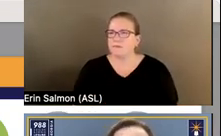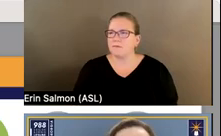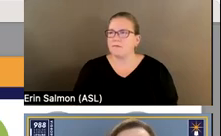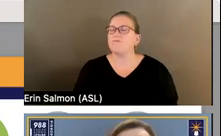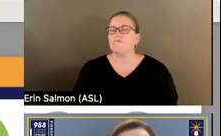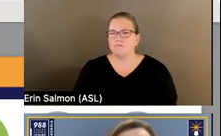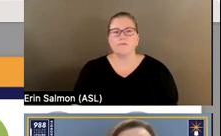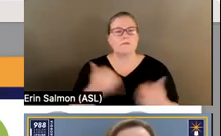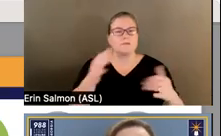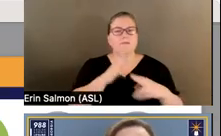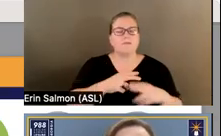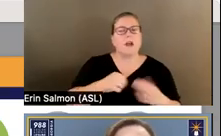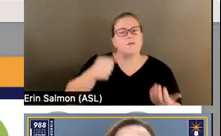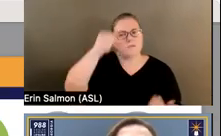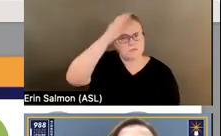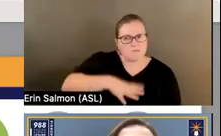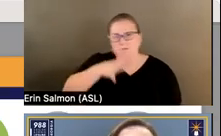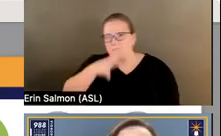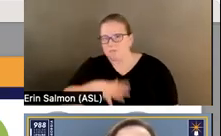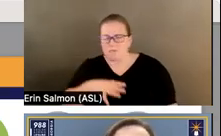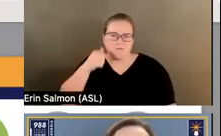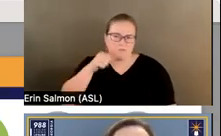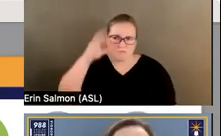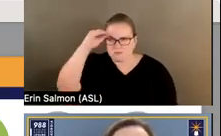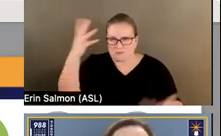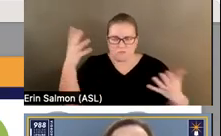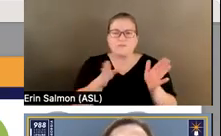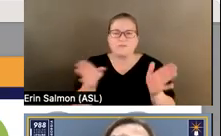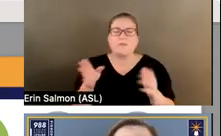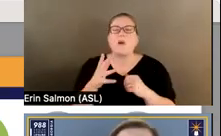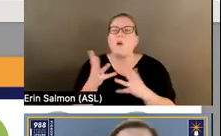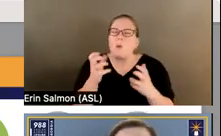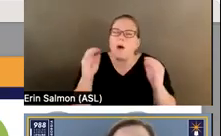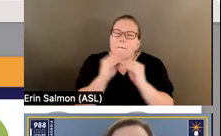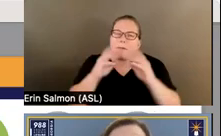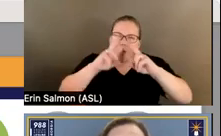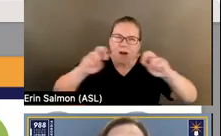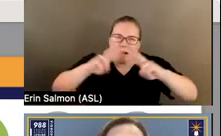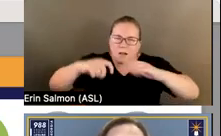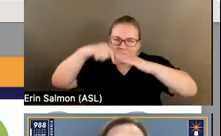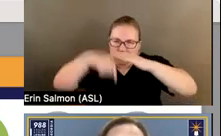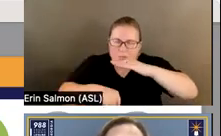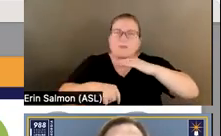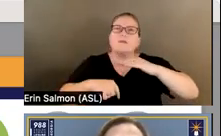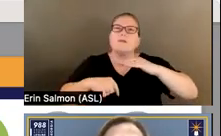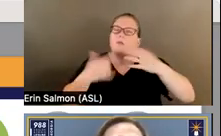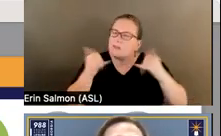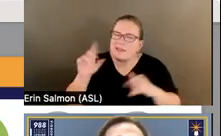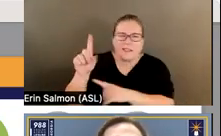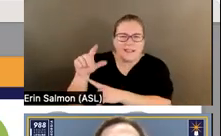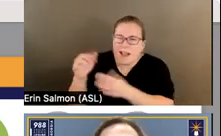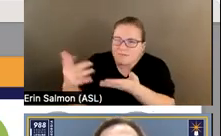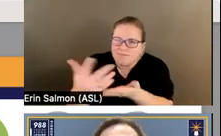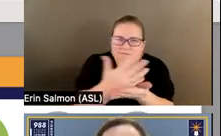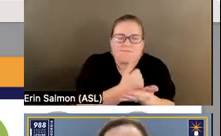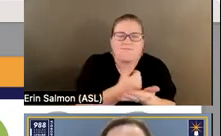So by gender, we do want to do some more work within this, and we're working toward getting enough data to be able to do that. We